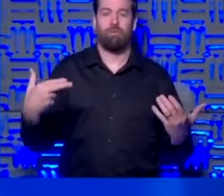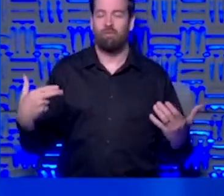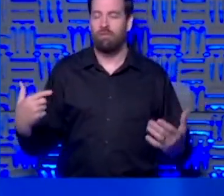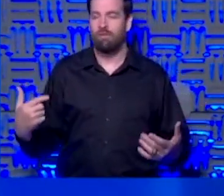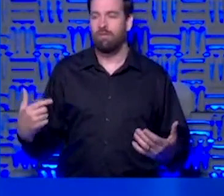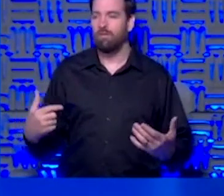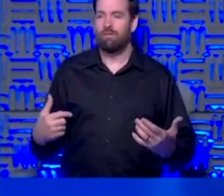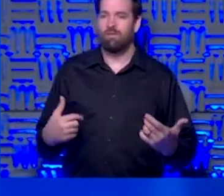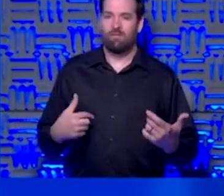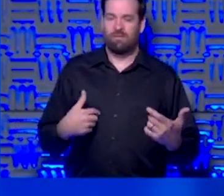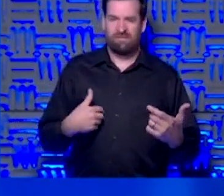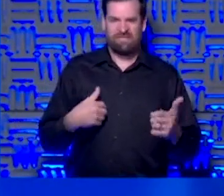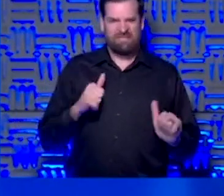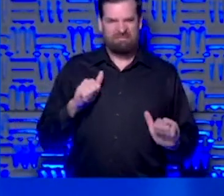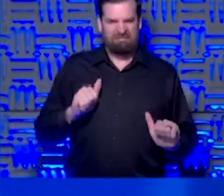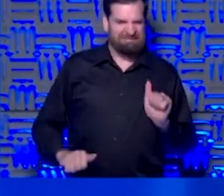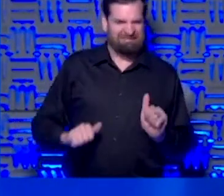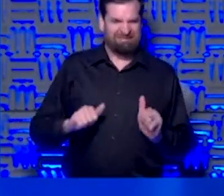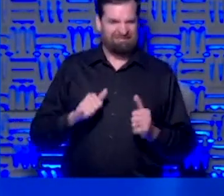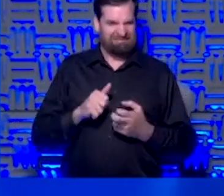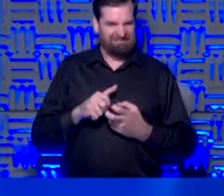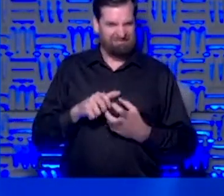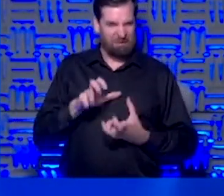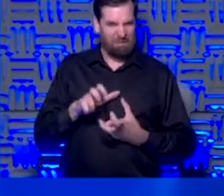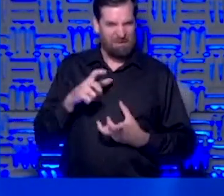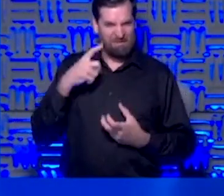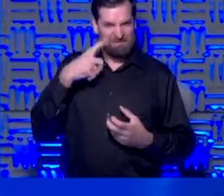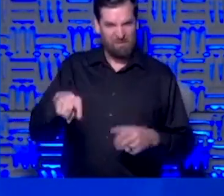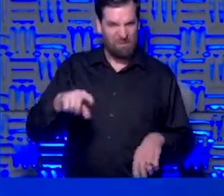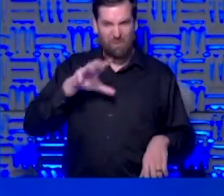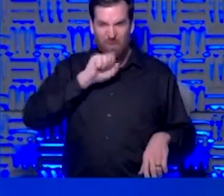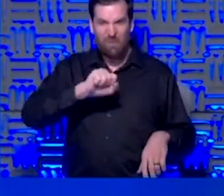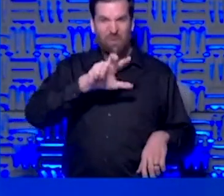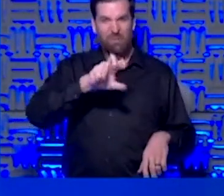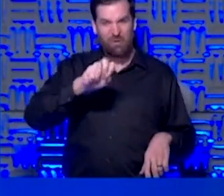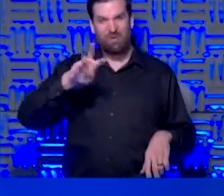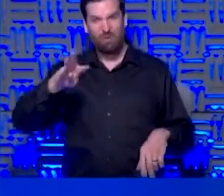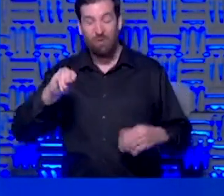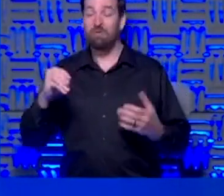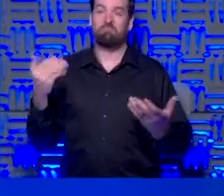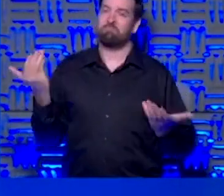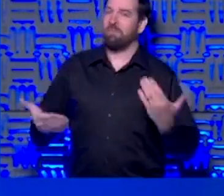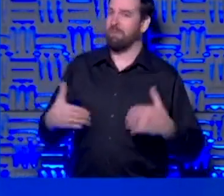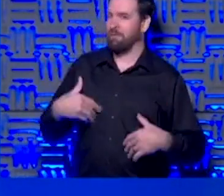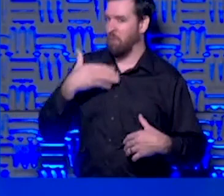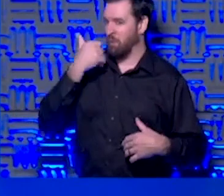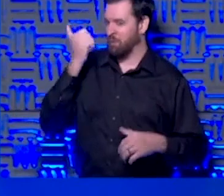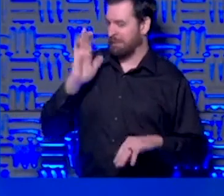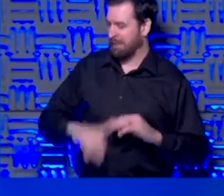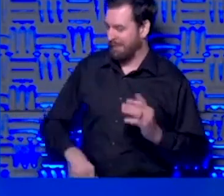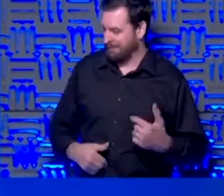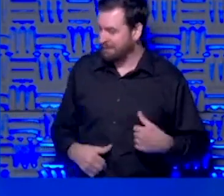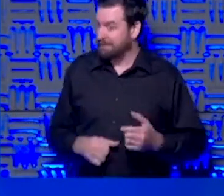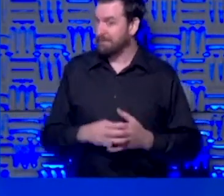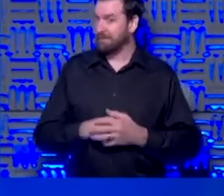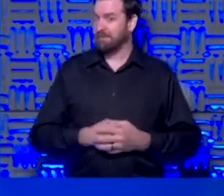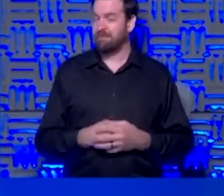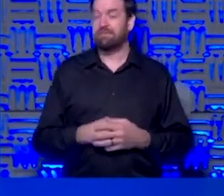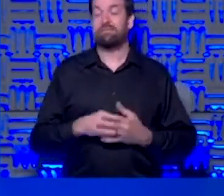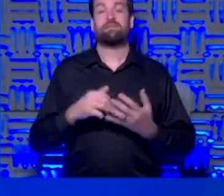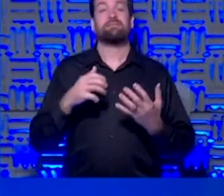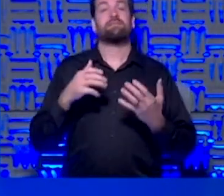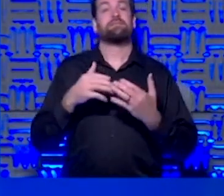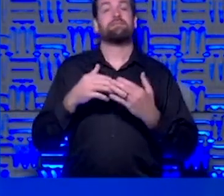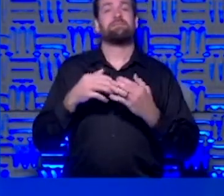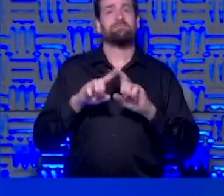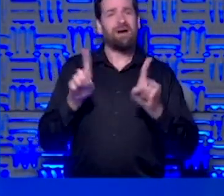So I'm not sure that the Pokemon is really meant for 30, 40-year-olds. Okay, I may be older than that now. But